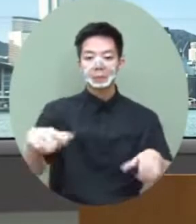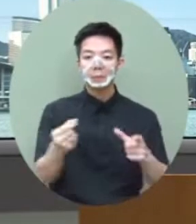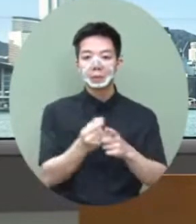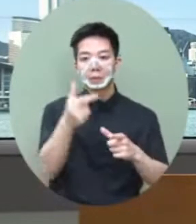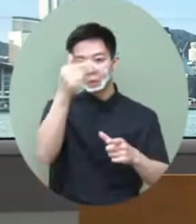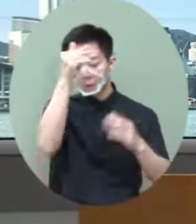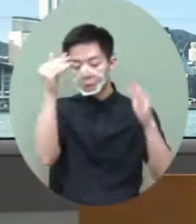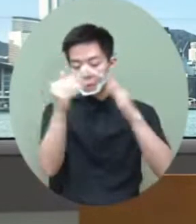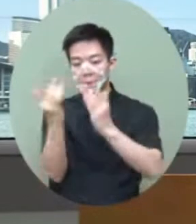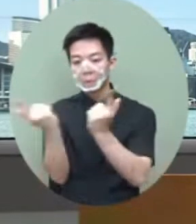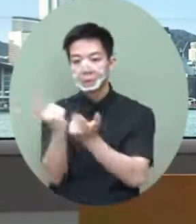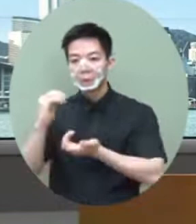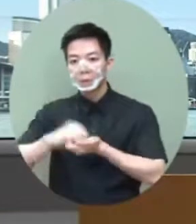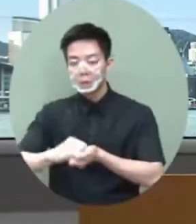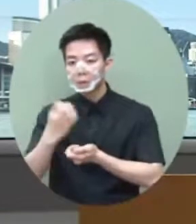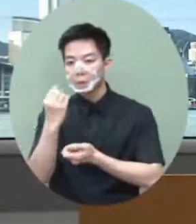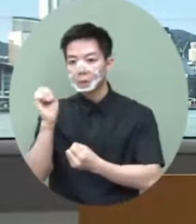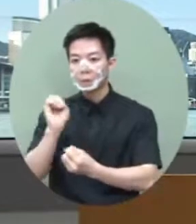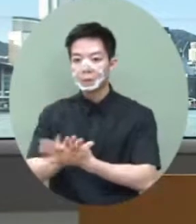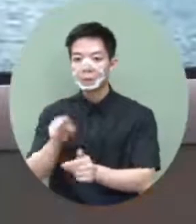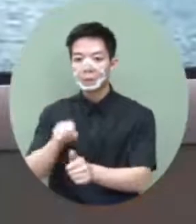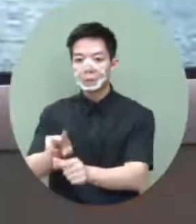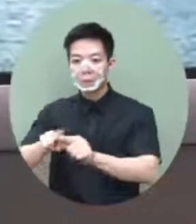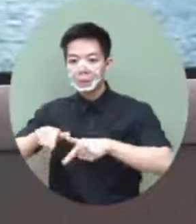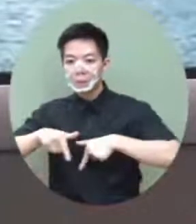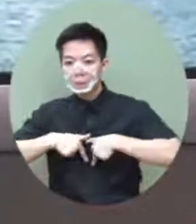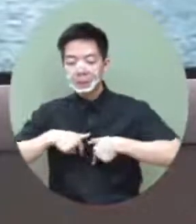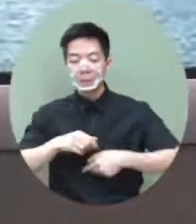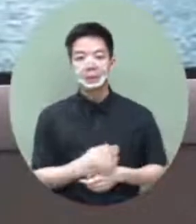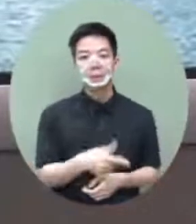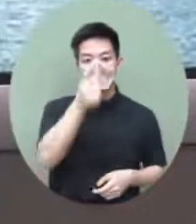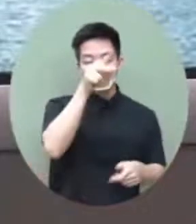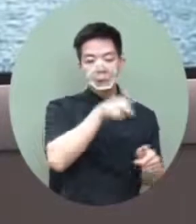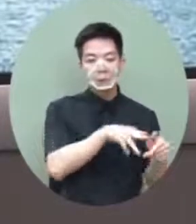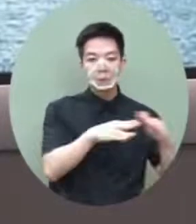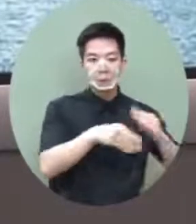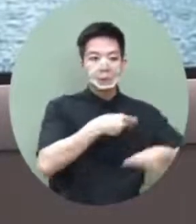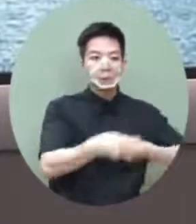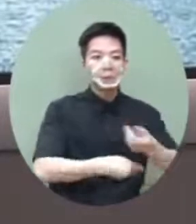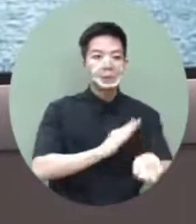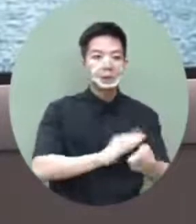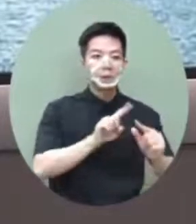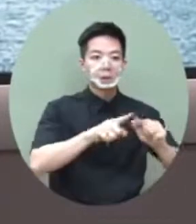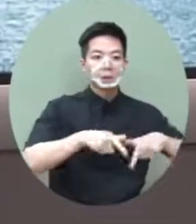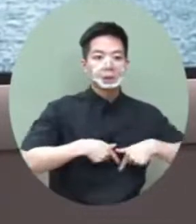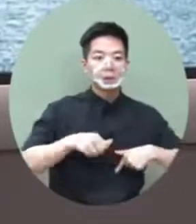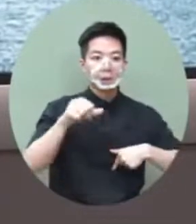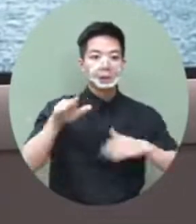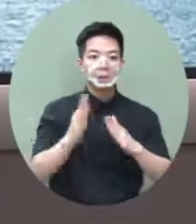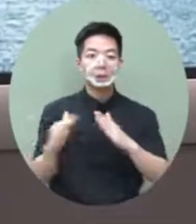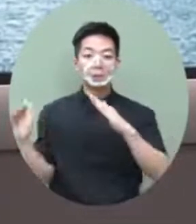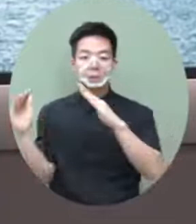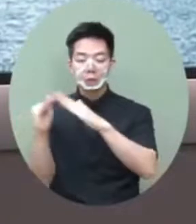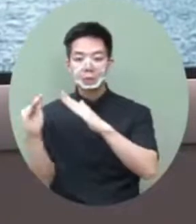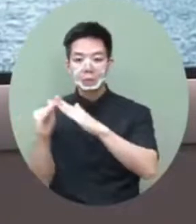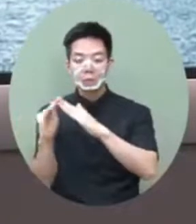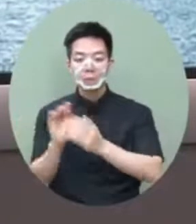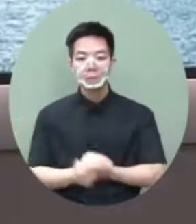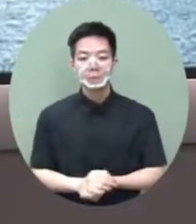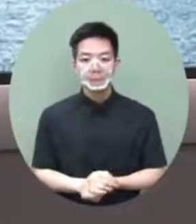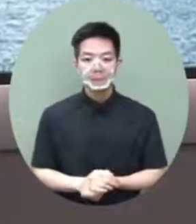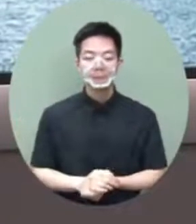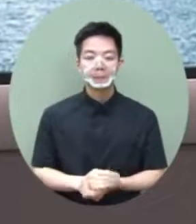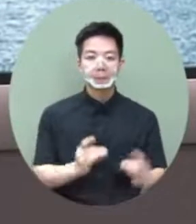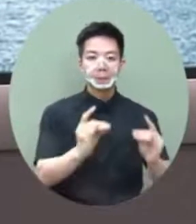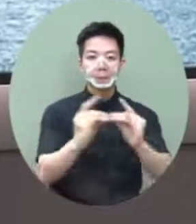10,532 patients receiving treatment in public hospitals. The North End Hospital, Hong Kong Infection Control Center, Hospital Authority,